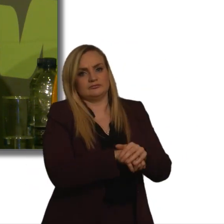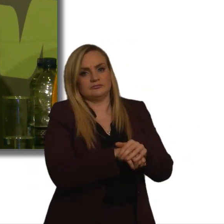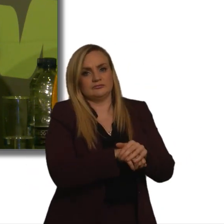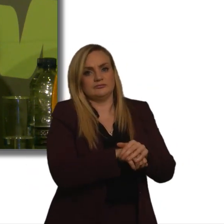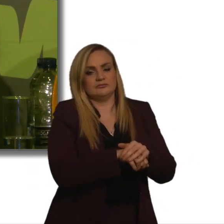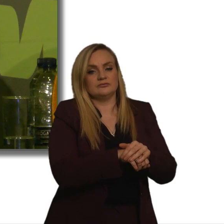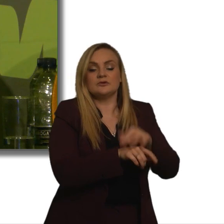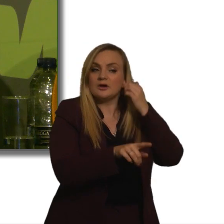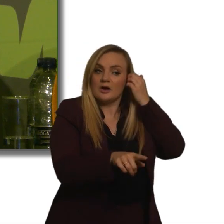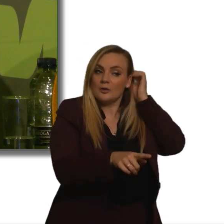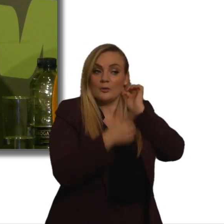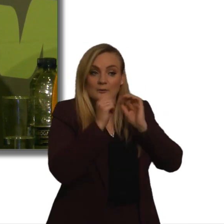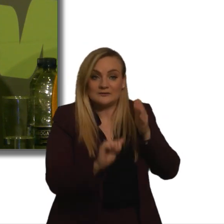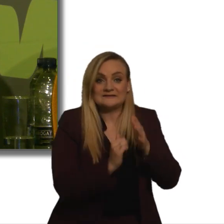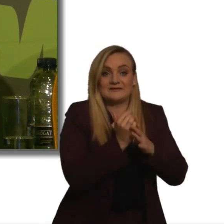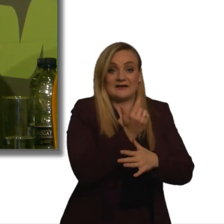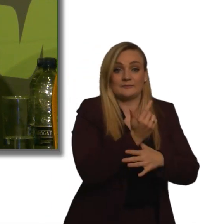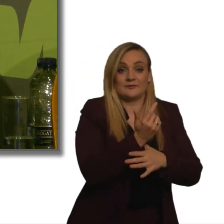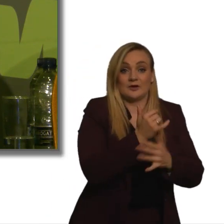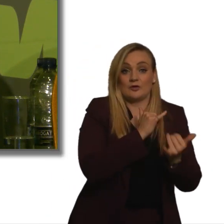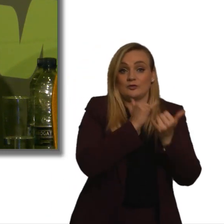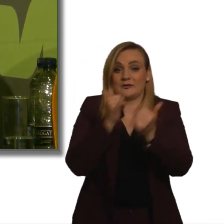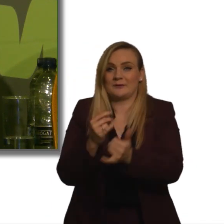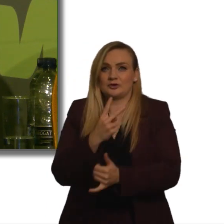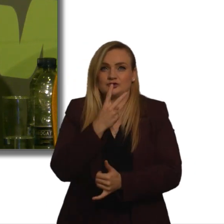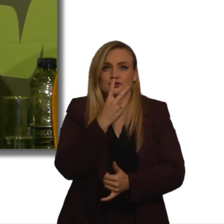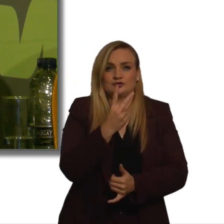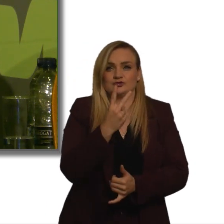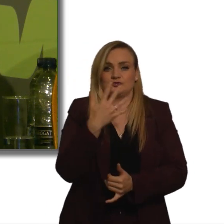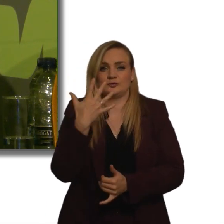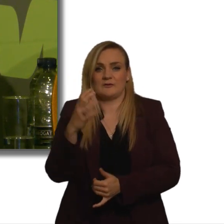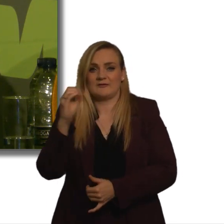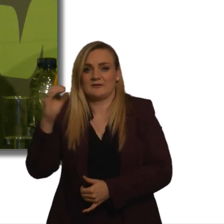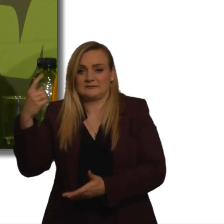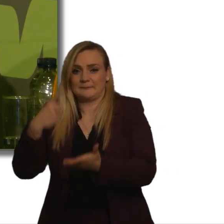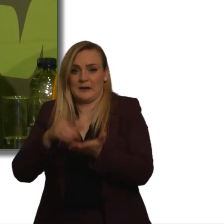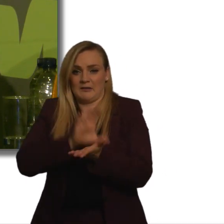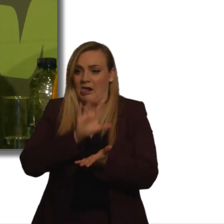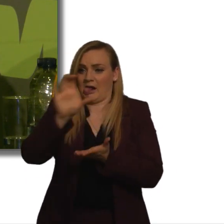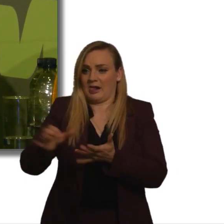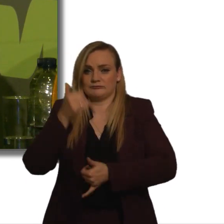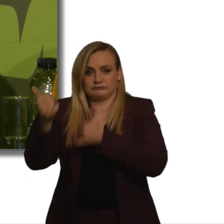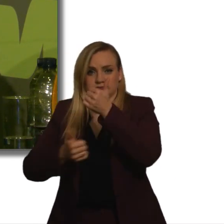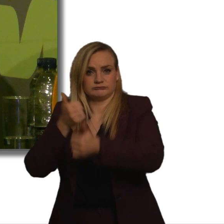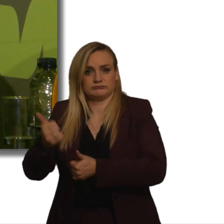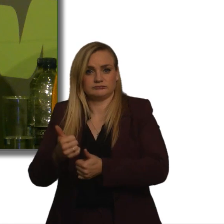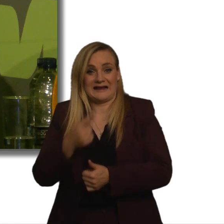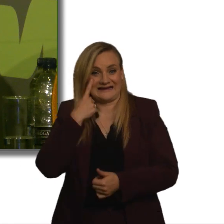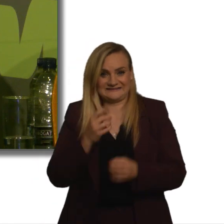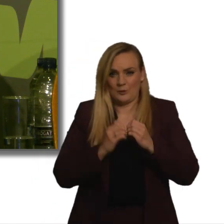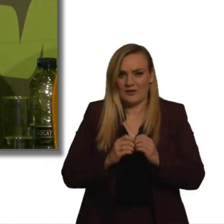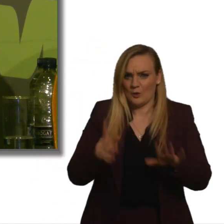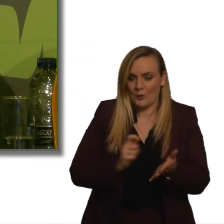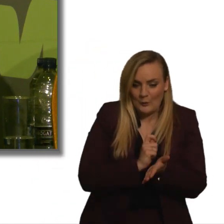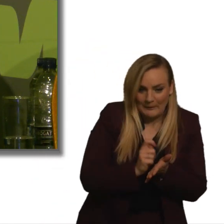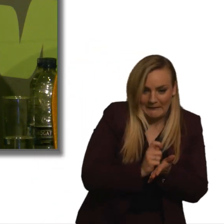develop does get quite a substantial award. I think it's about £2,500. So, you know, it's well worth it. I can see people with the pens out